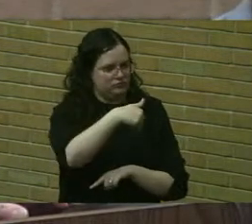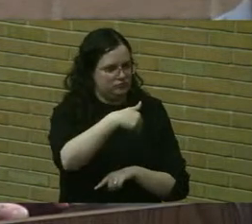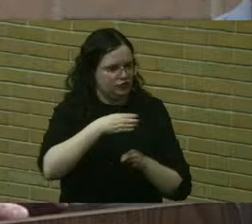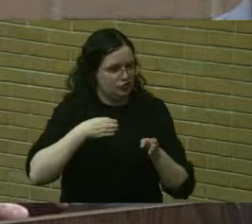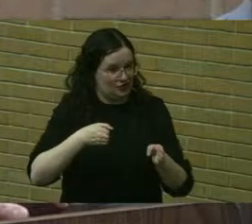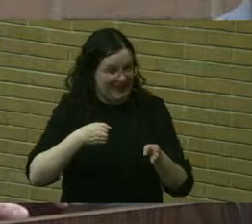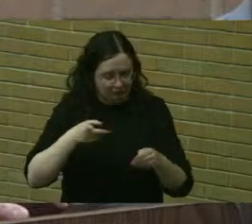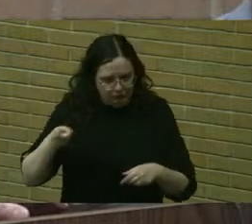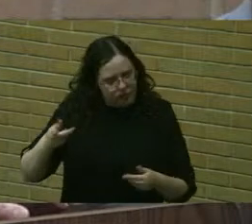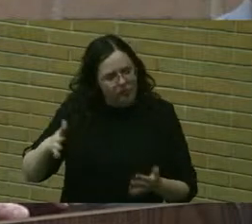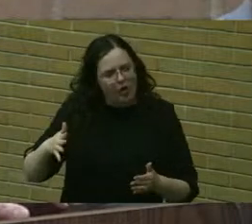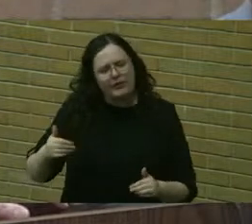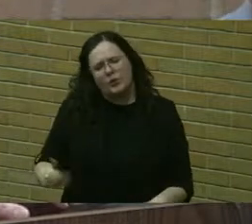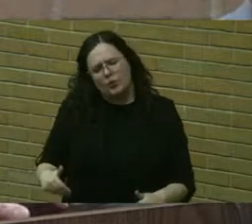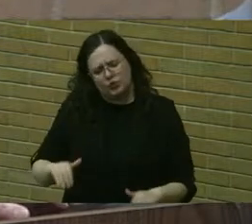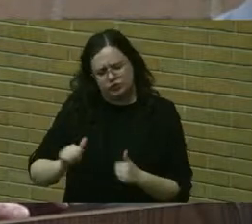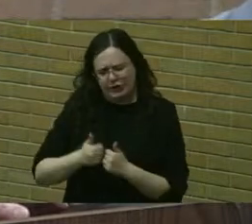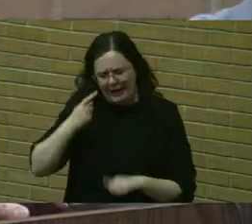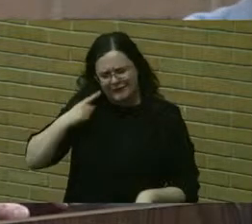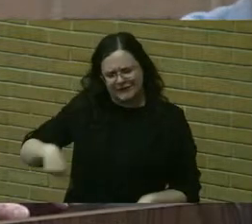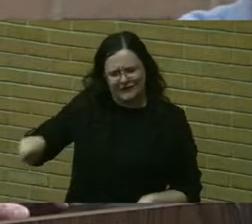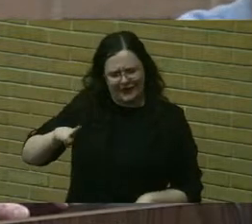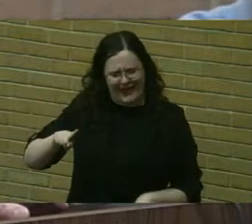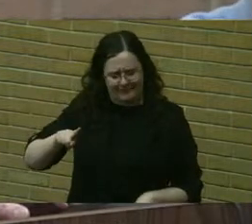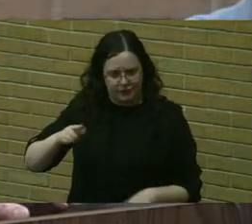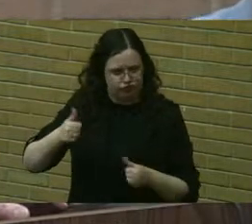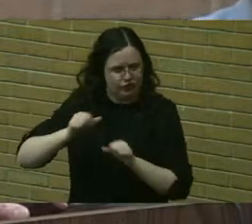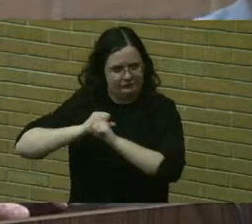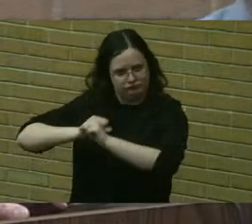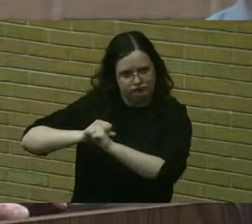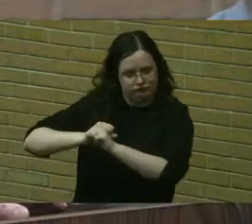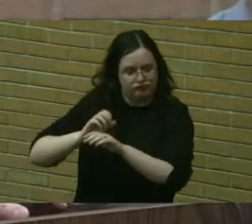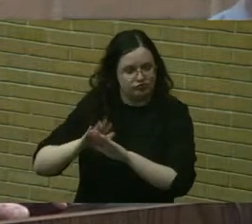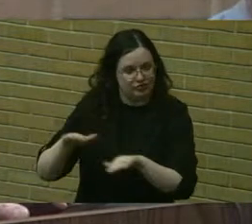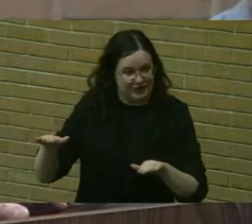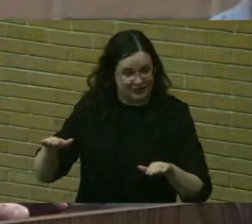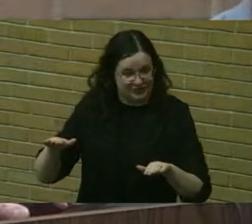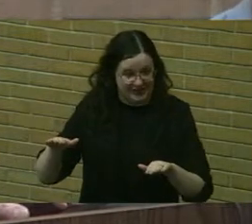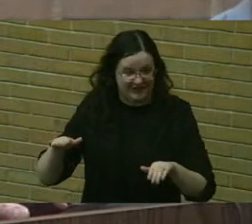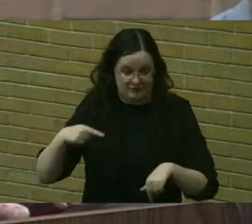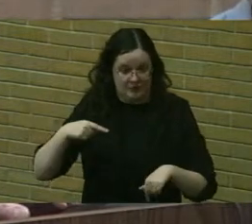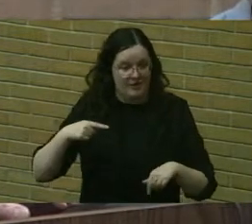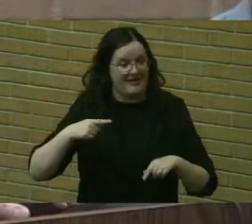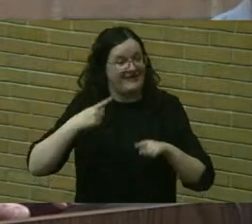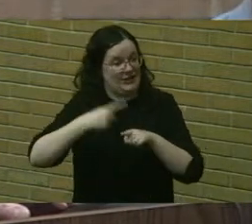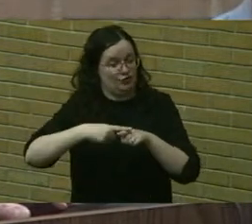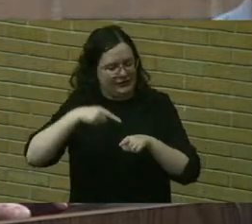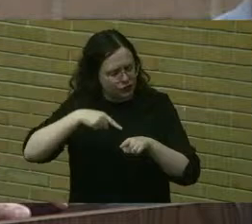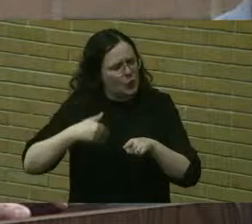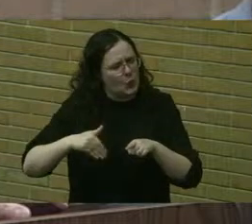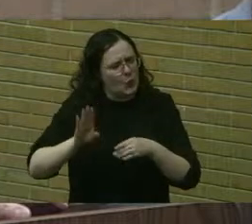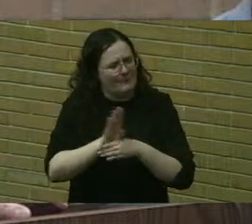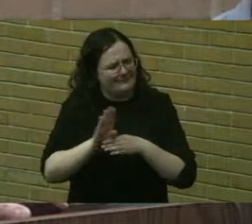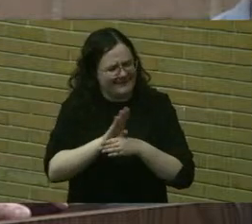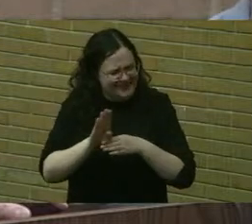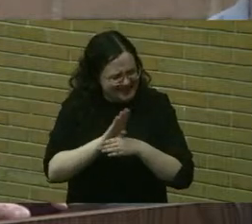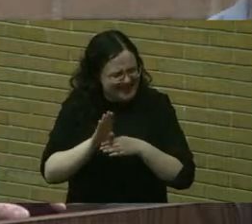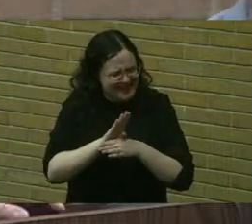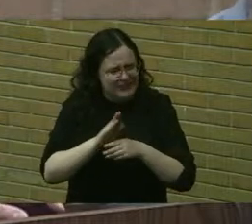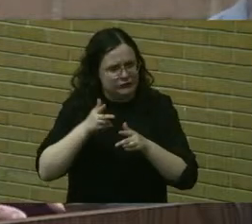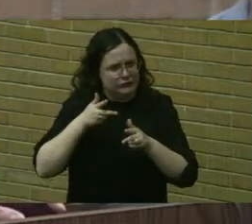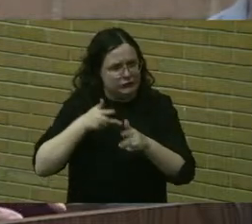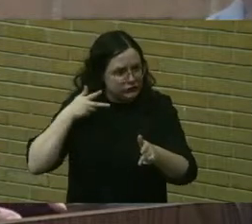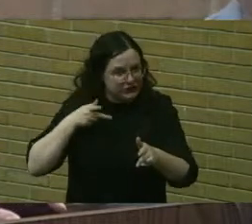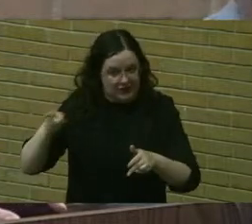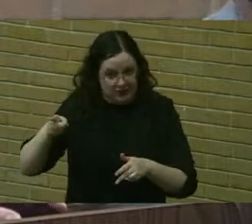challenging task of keeping our children safe in the busy intersections. They should not have